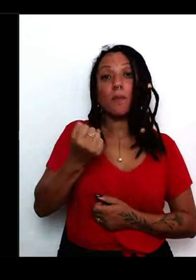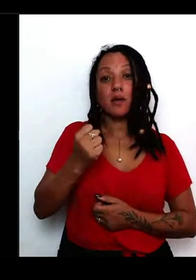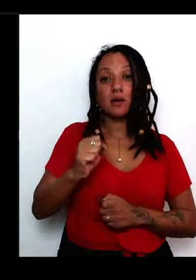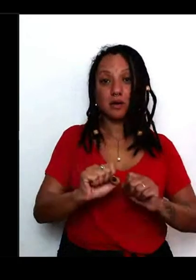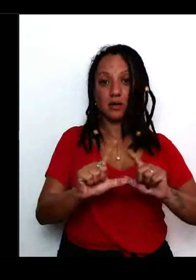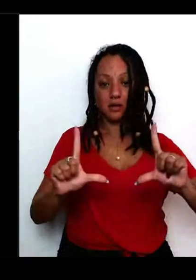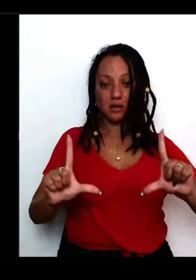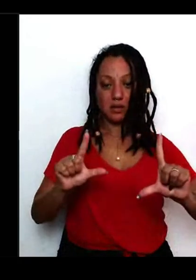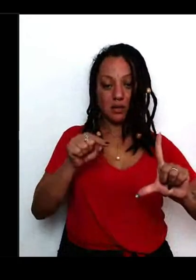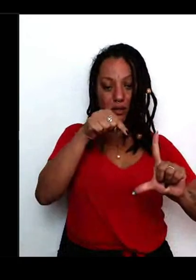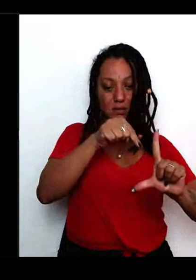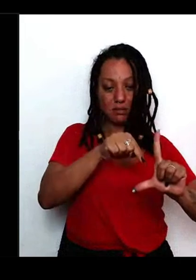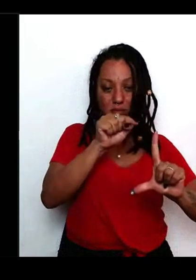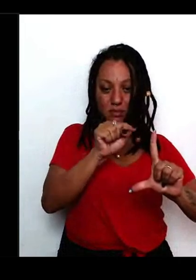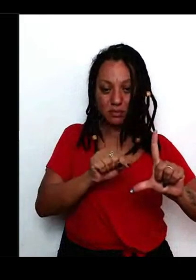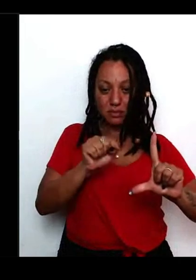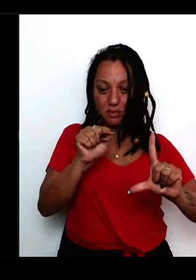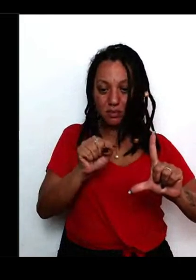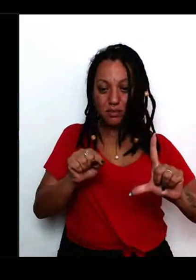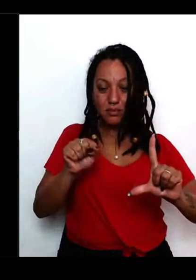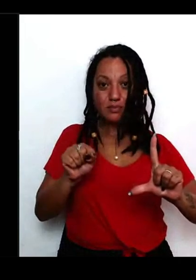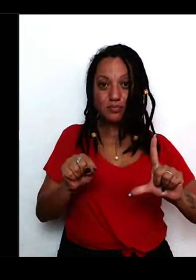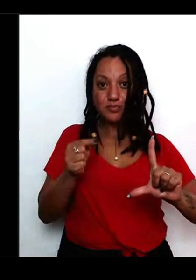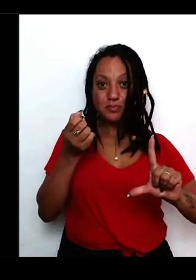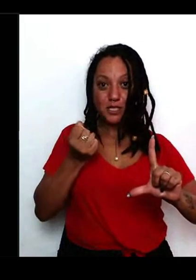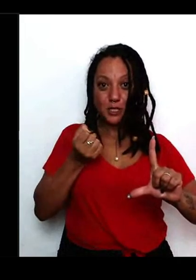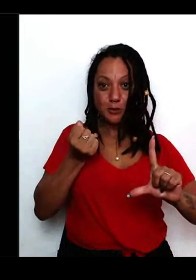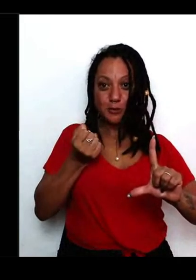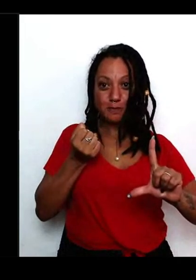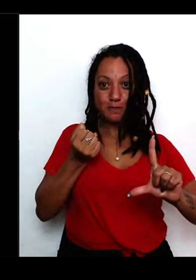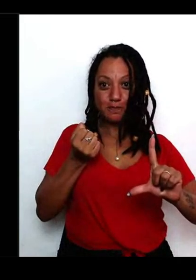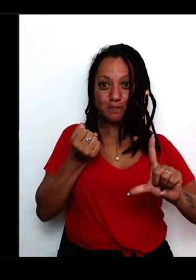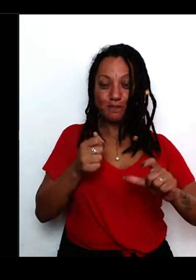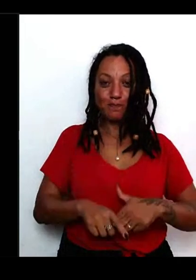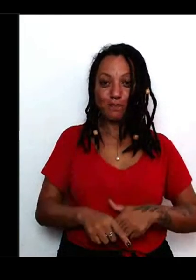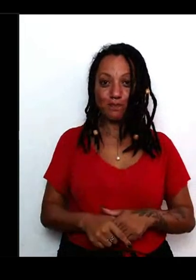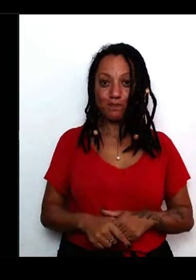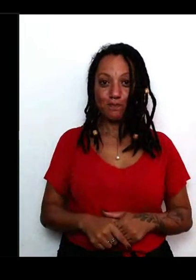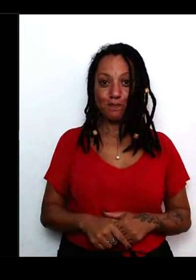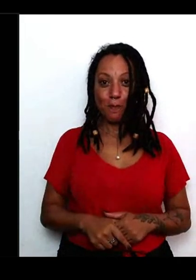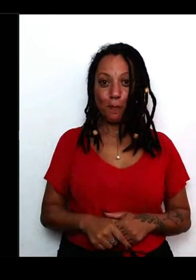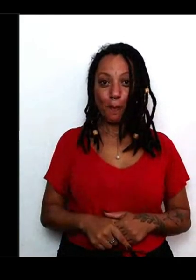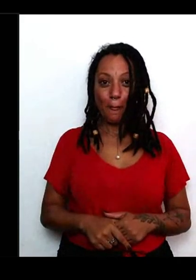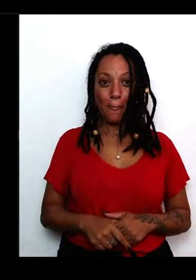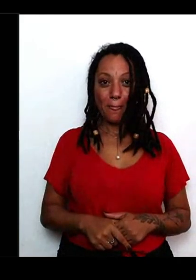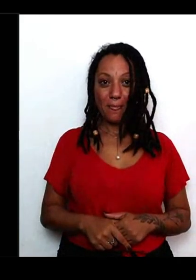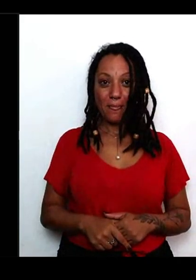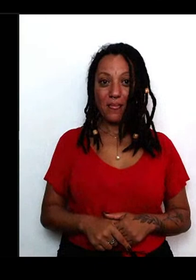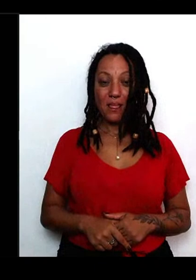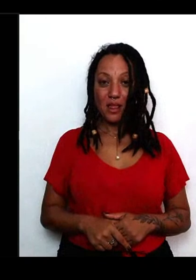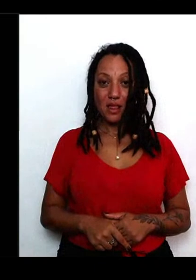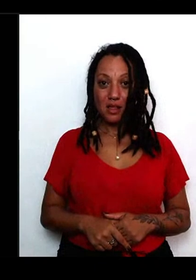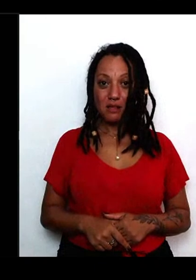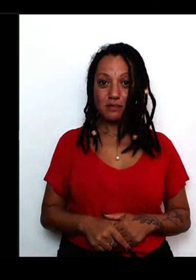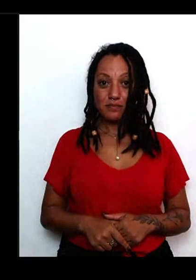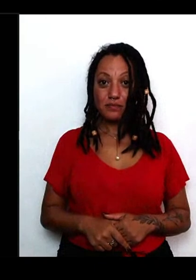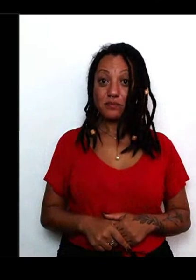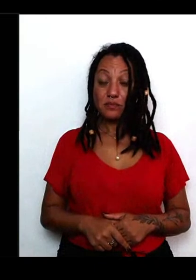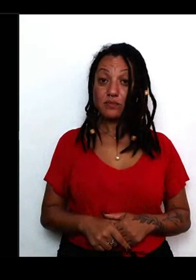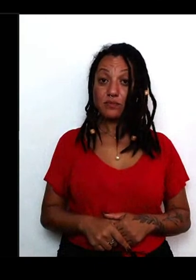during my time focused on the extinction section which was two years